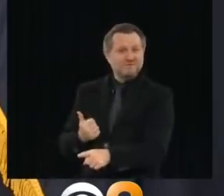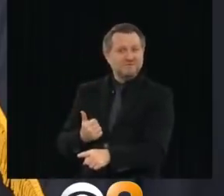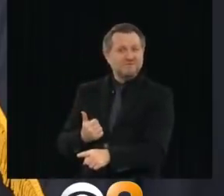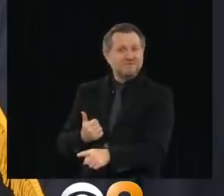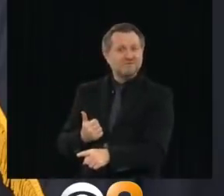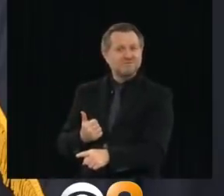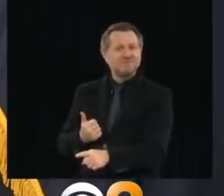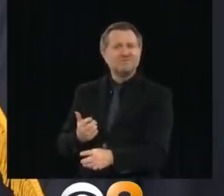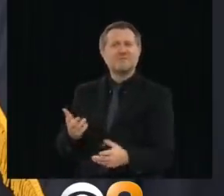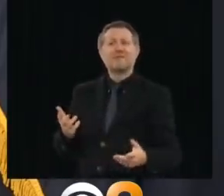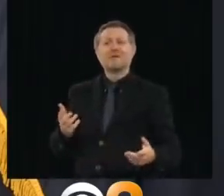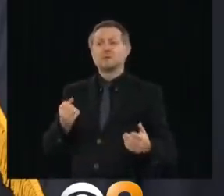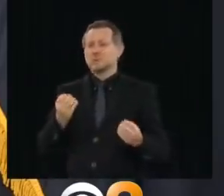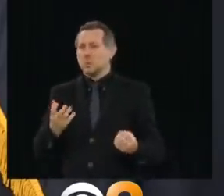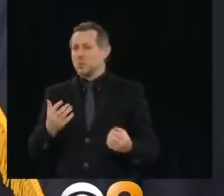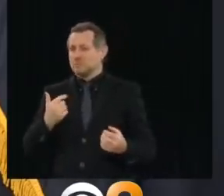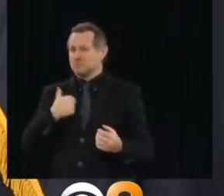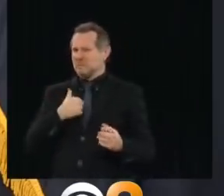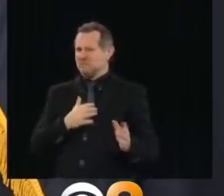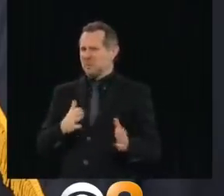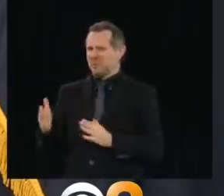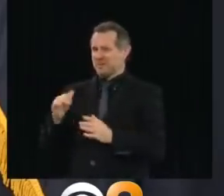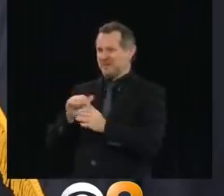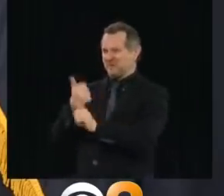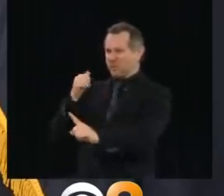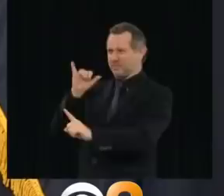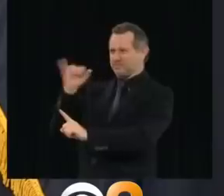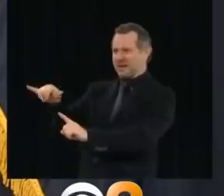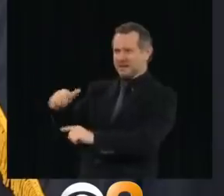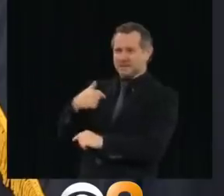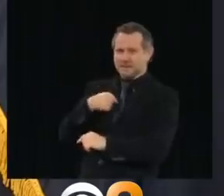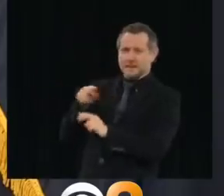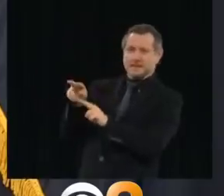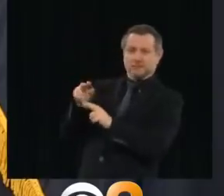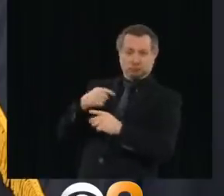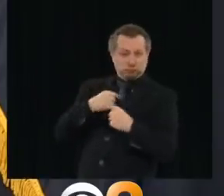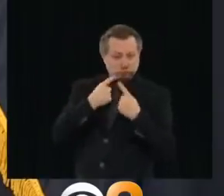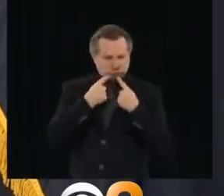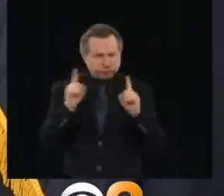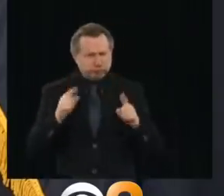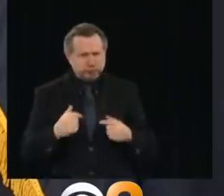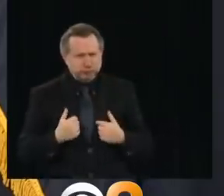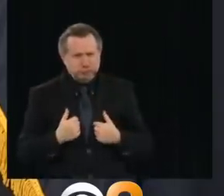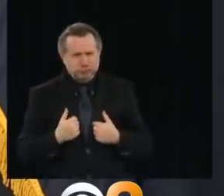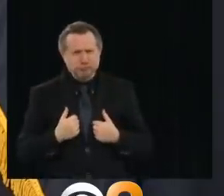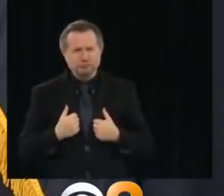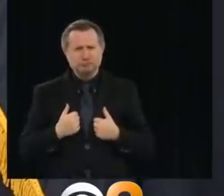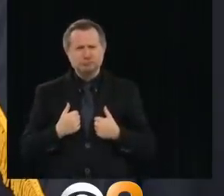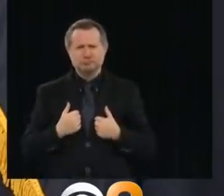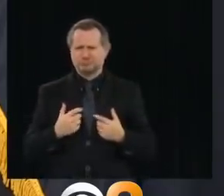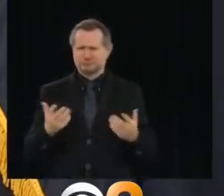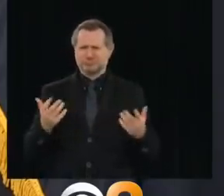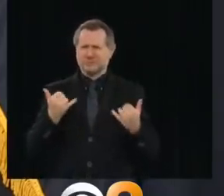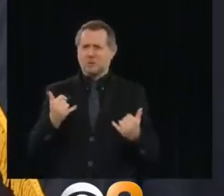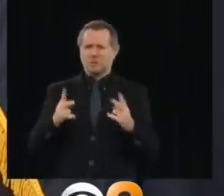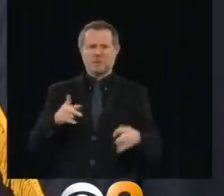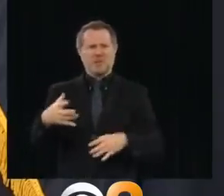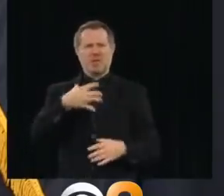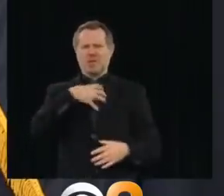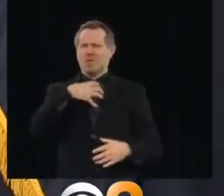That's what we protected against, and we did it successfully. I now get criticized that I had